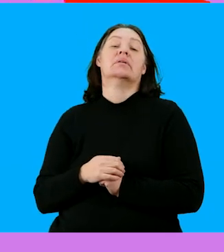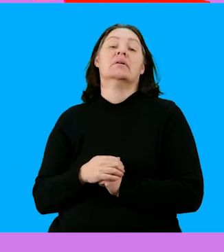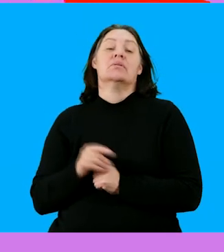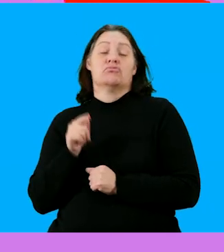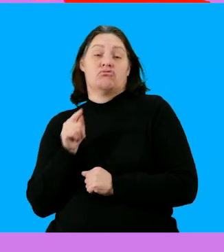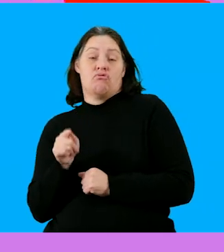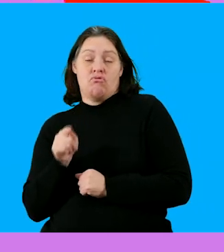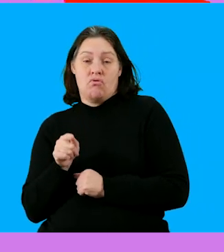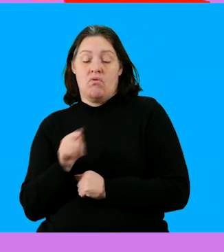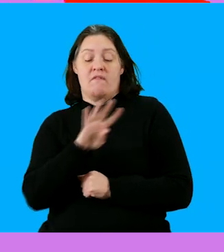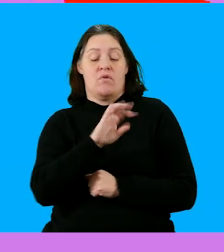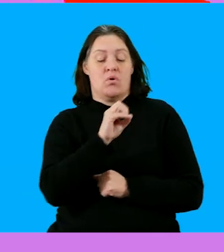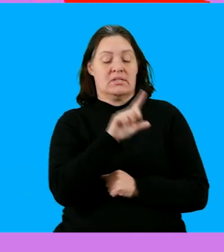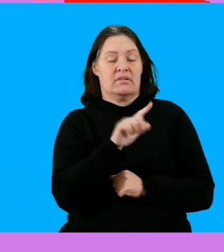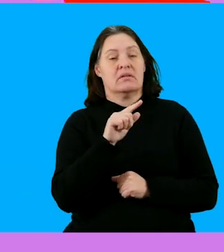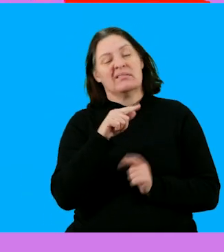So I took the